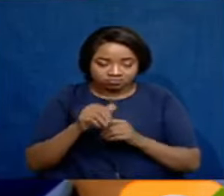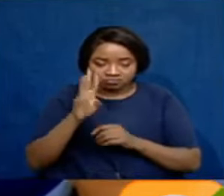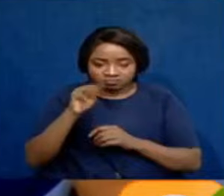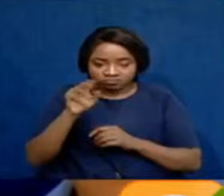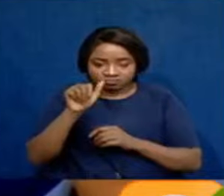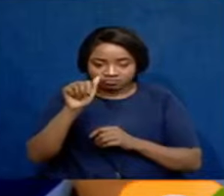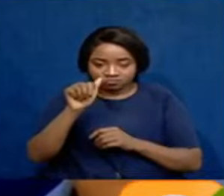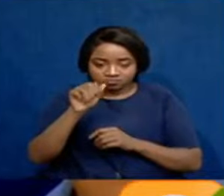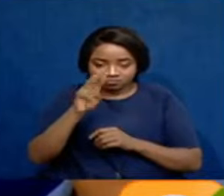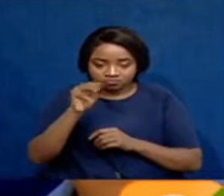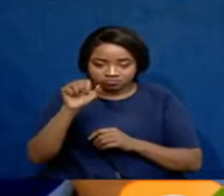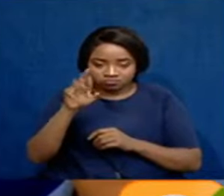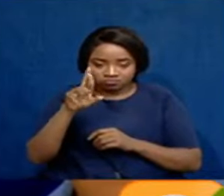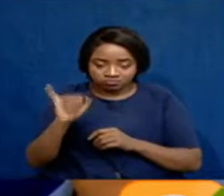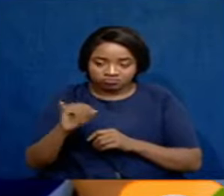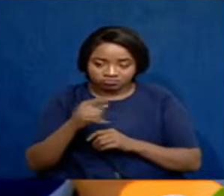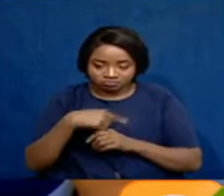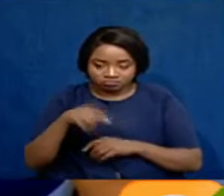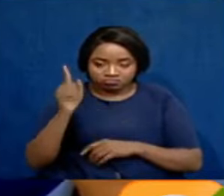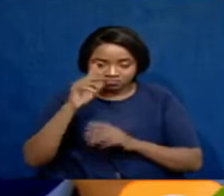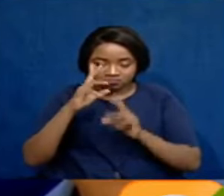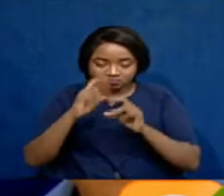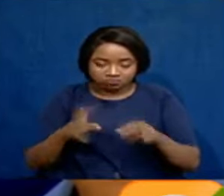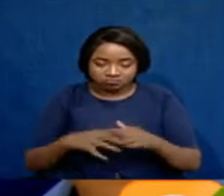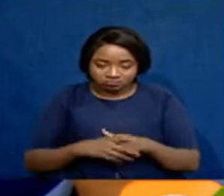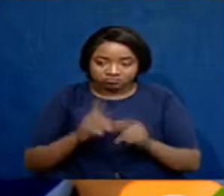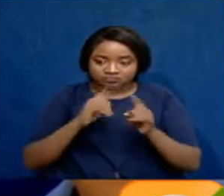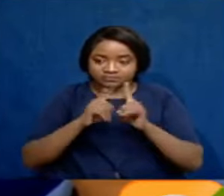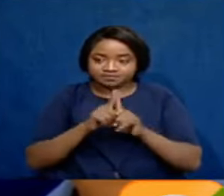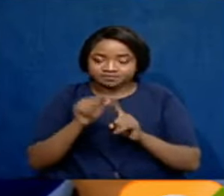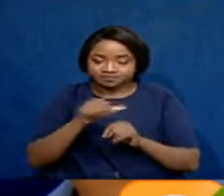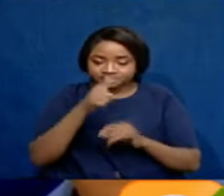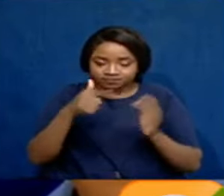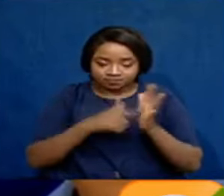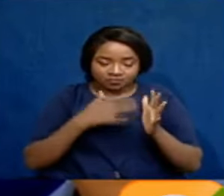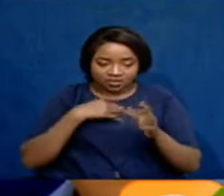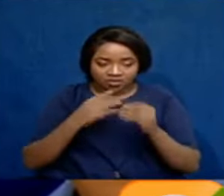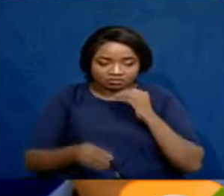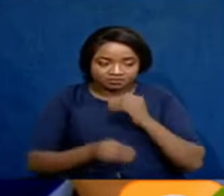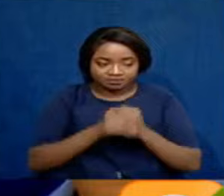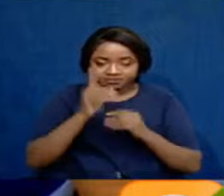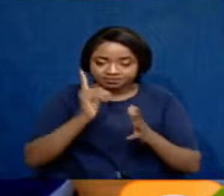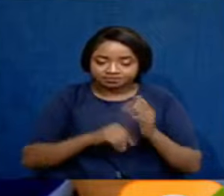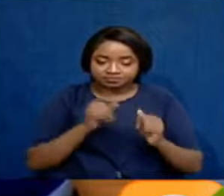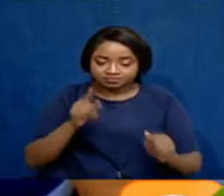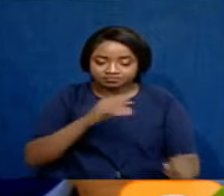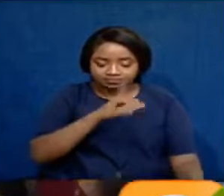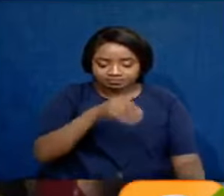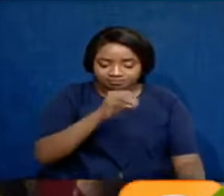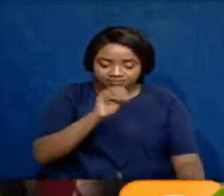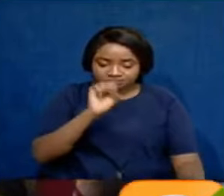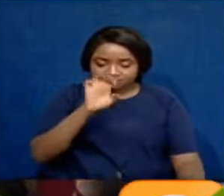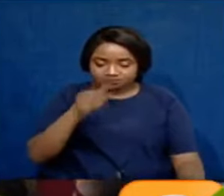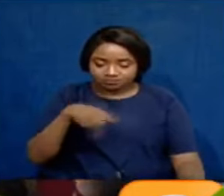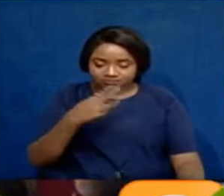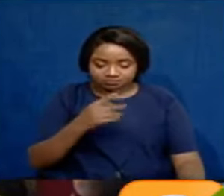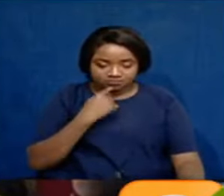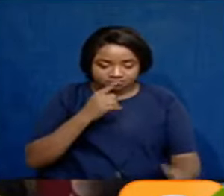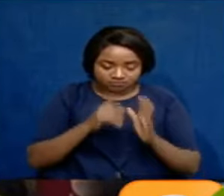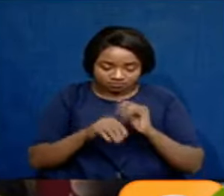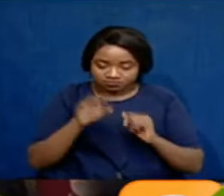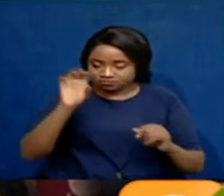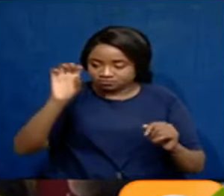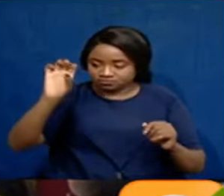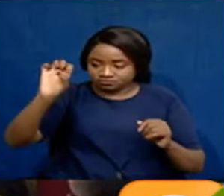yet. Yes, Phoebe. Yeah, I just want to add something for Joseph. I think what Joseph is not telling you is that the social